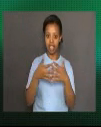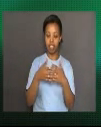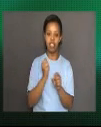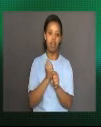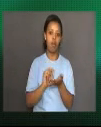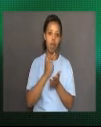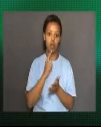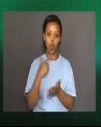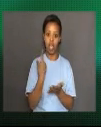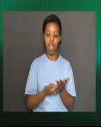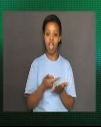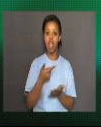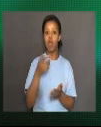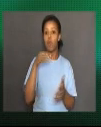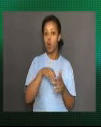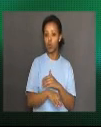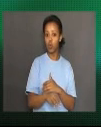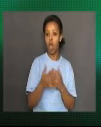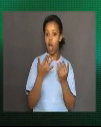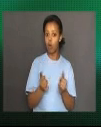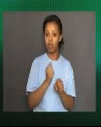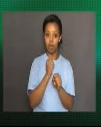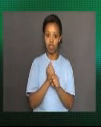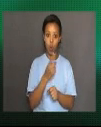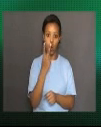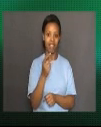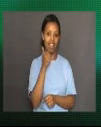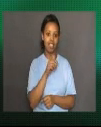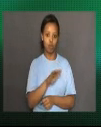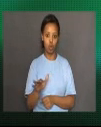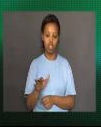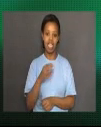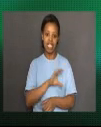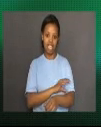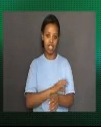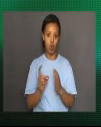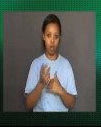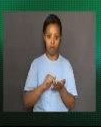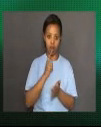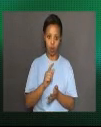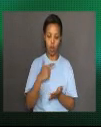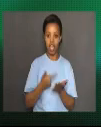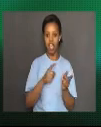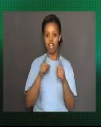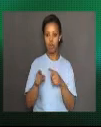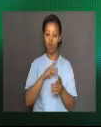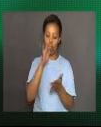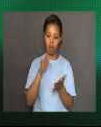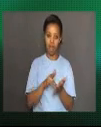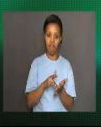chromosome still contains a pair of sister chromatids, and prepare to divide down the